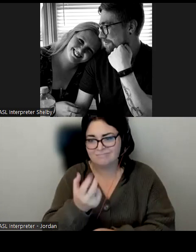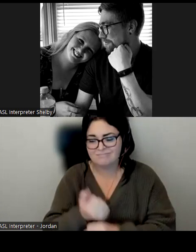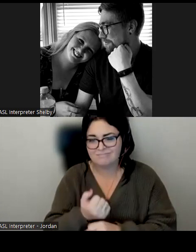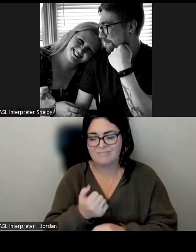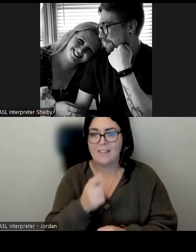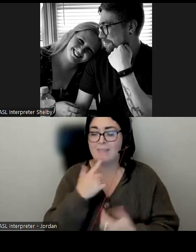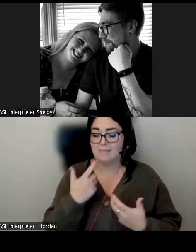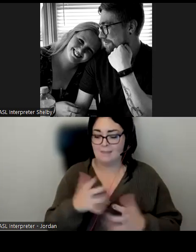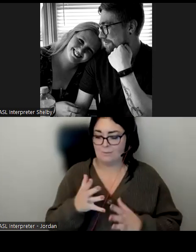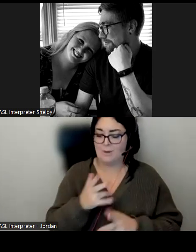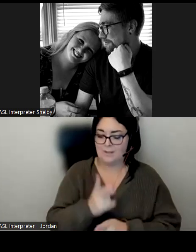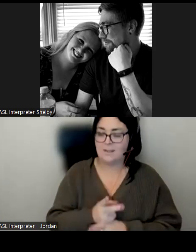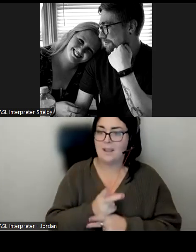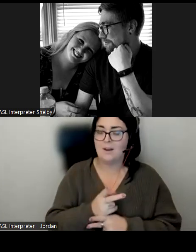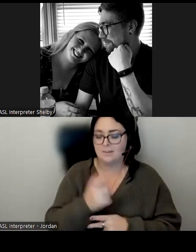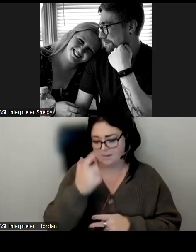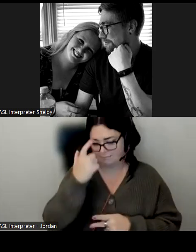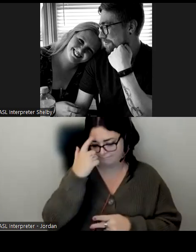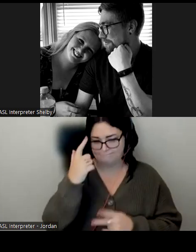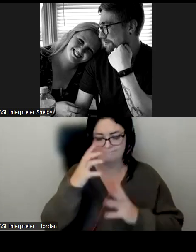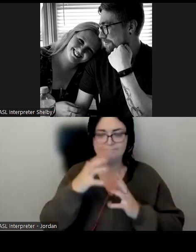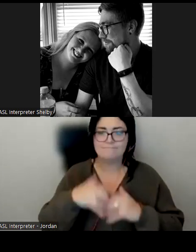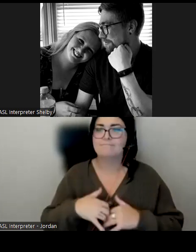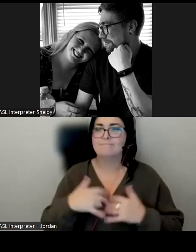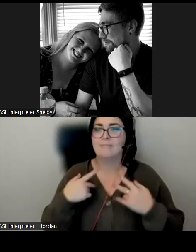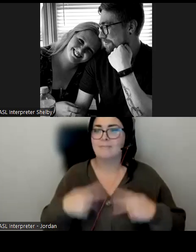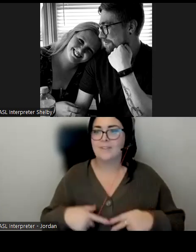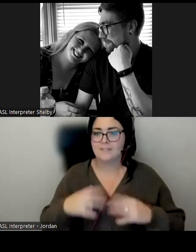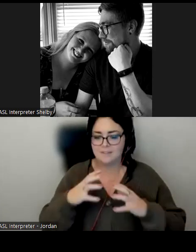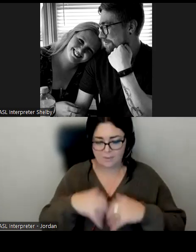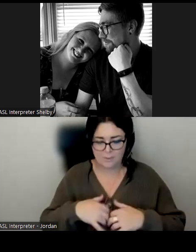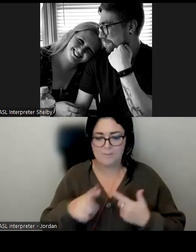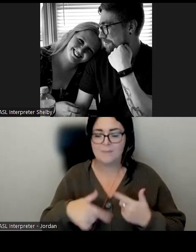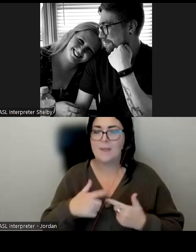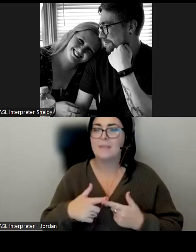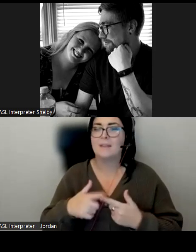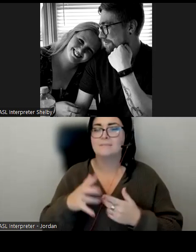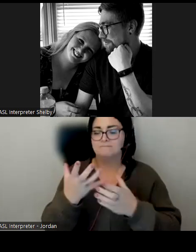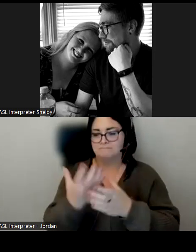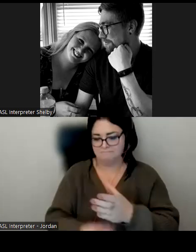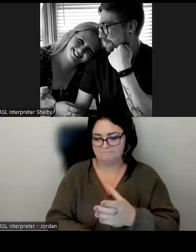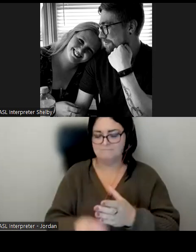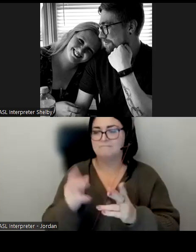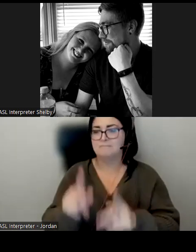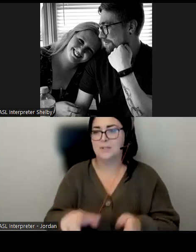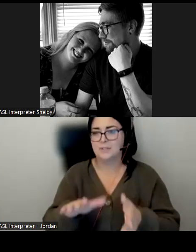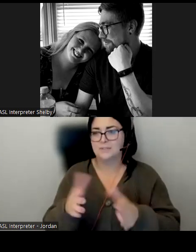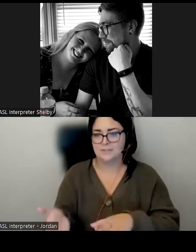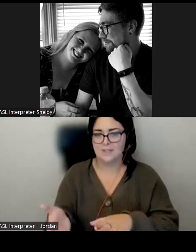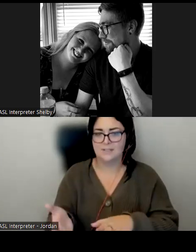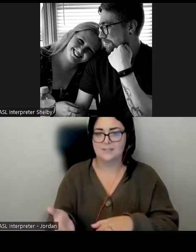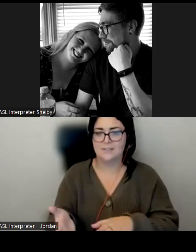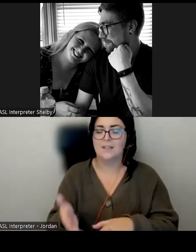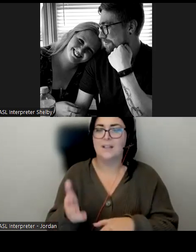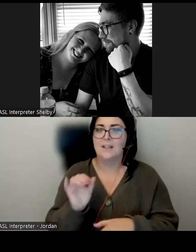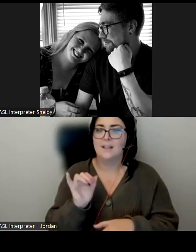an impact on a person's health and mental health. And then they experience the grief after that caregiving journey. And that